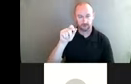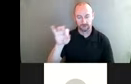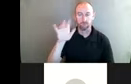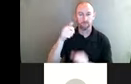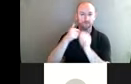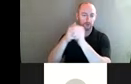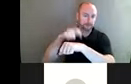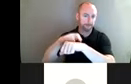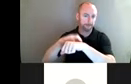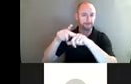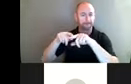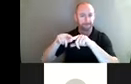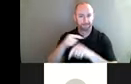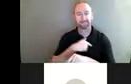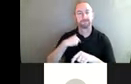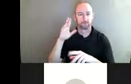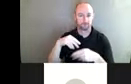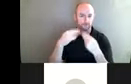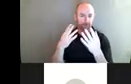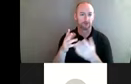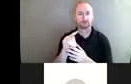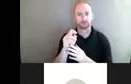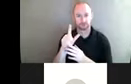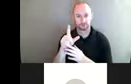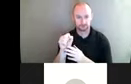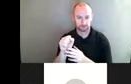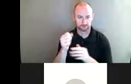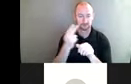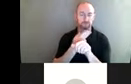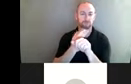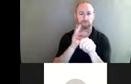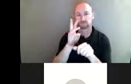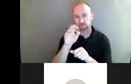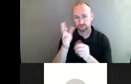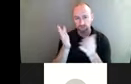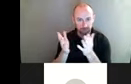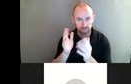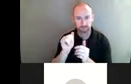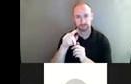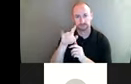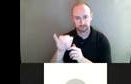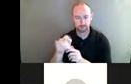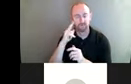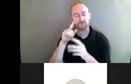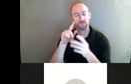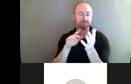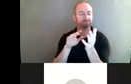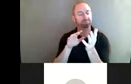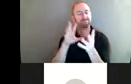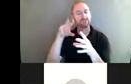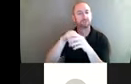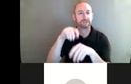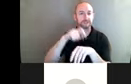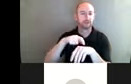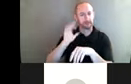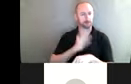okay? We will provide you the tools, though, via different web services and APIs to account for that time dependency, okay? That's on